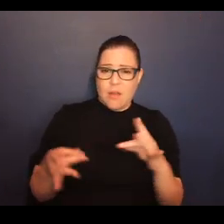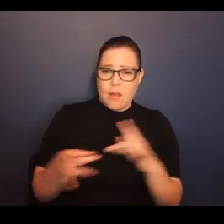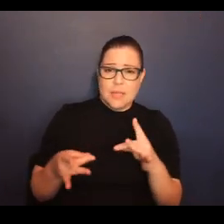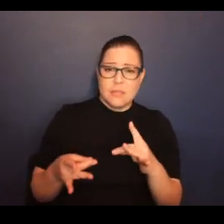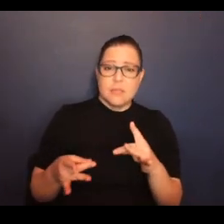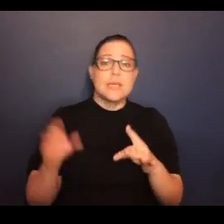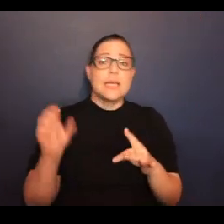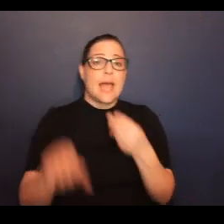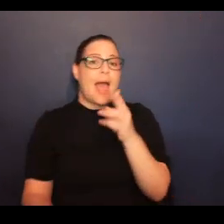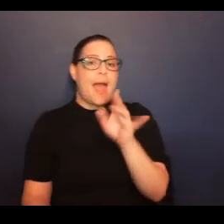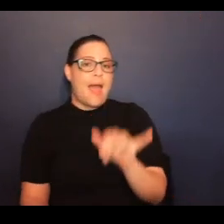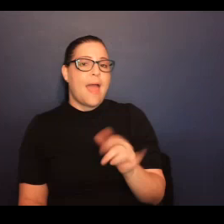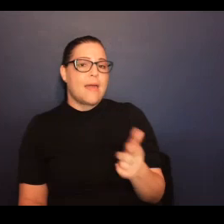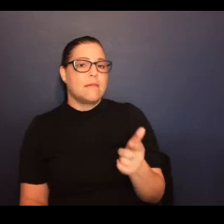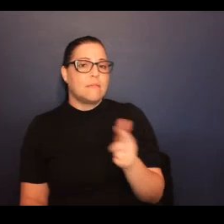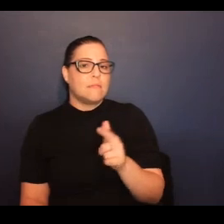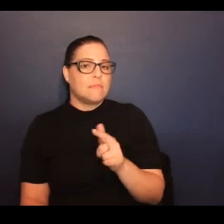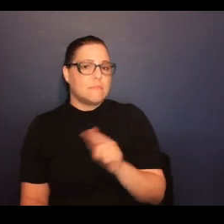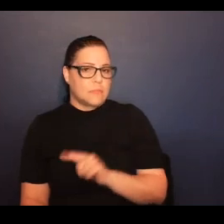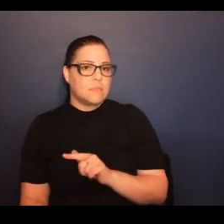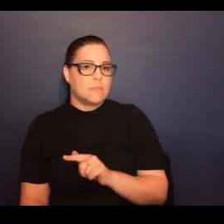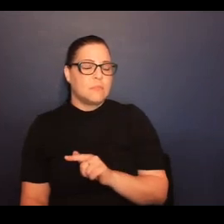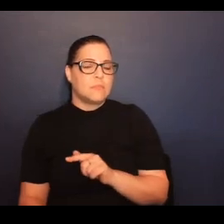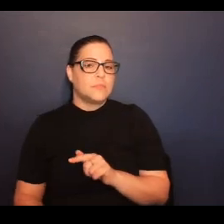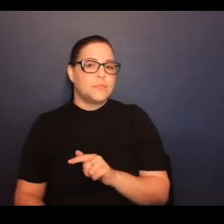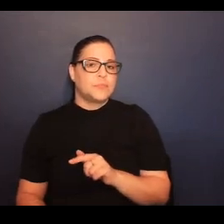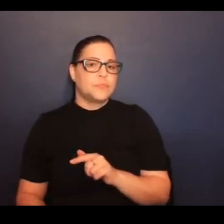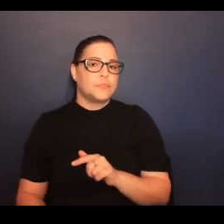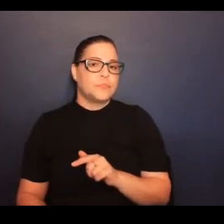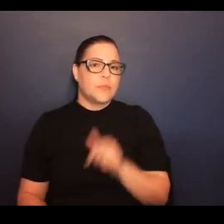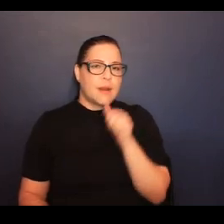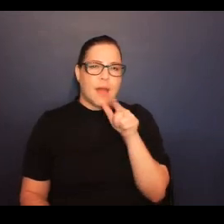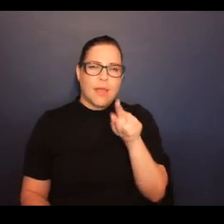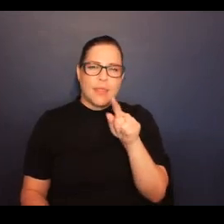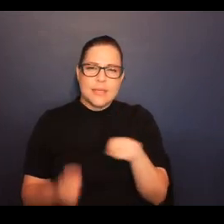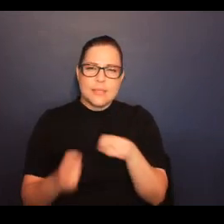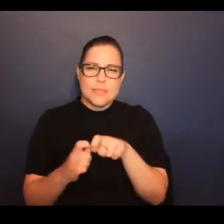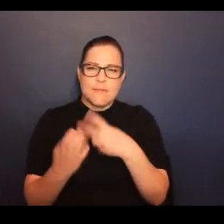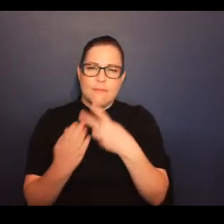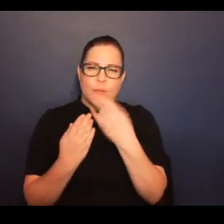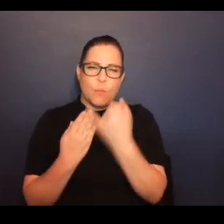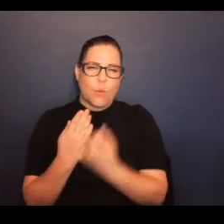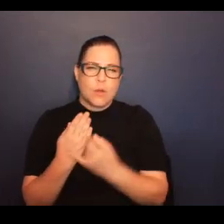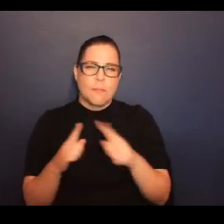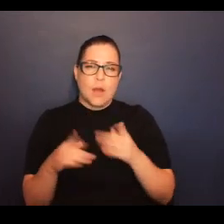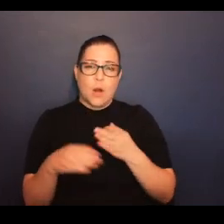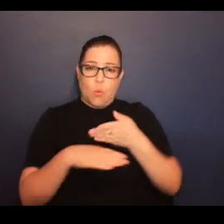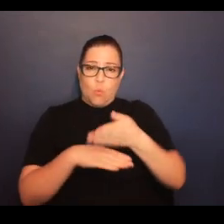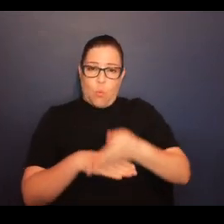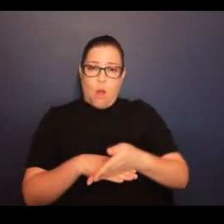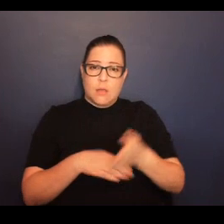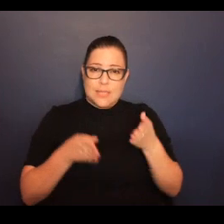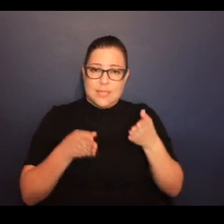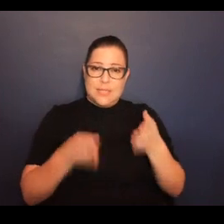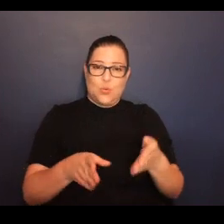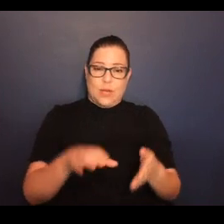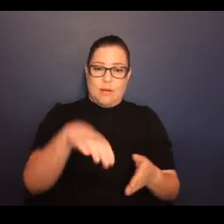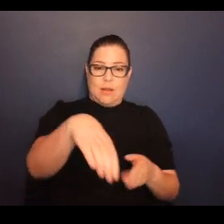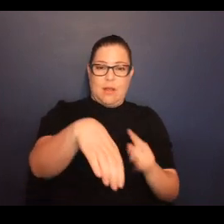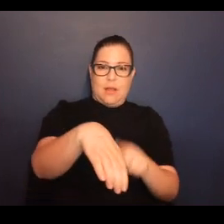Yes. Yes, go ahead, board member. There's one other, it's not on this particular project, but across the street, we have